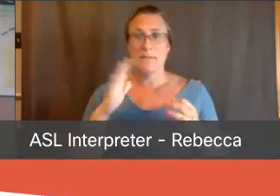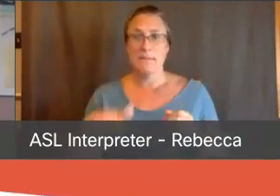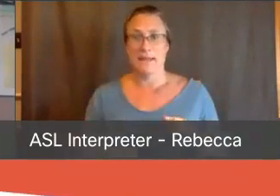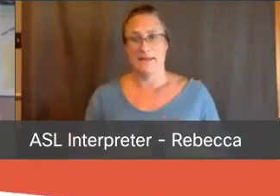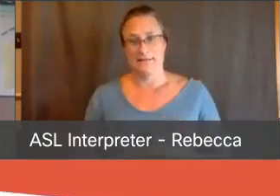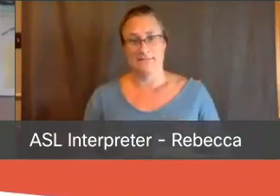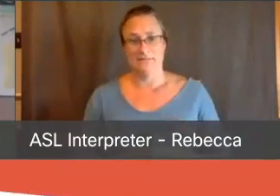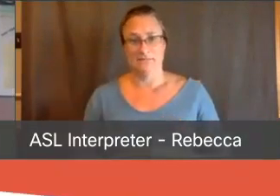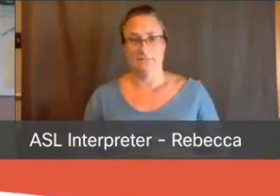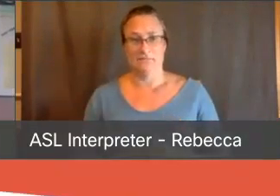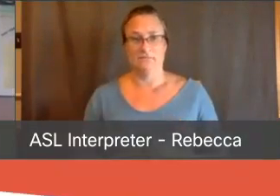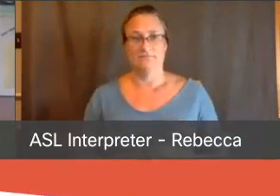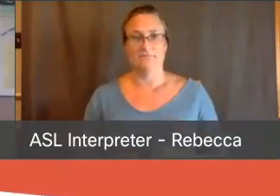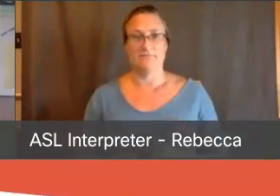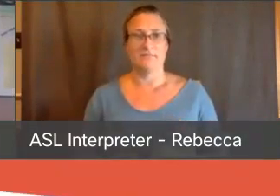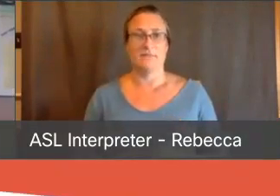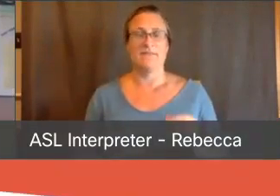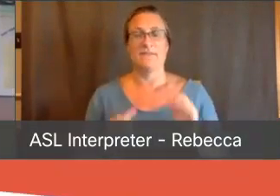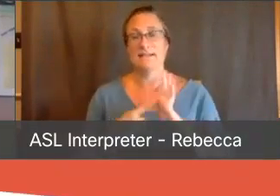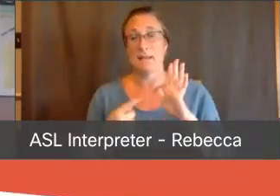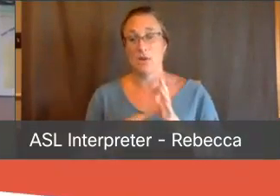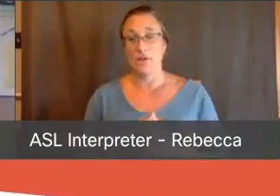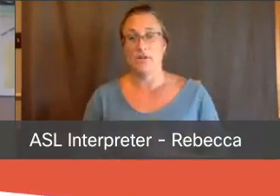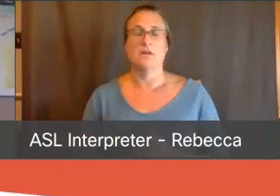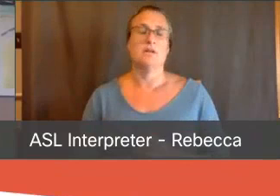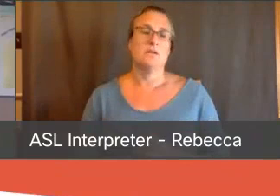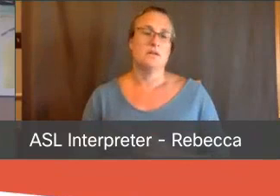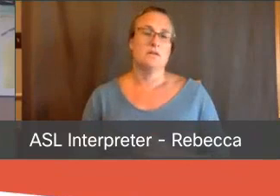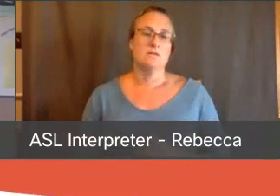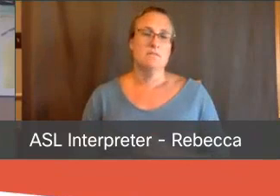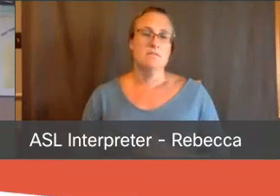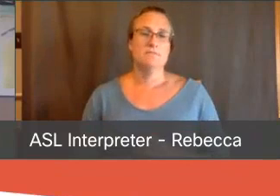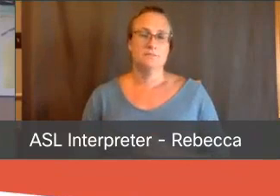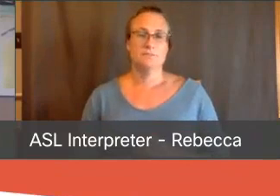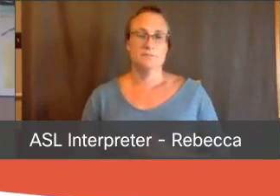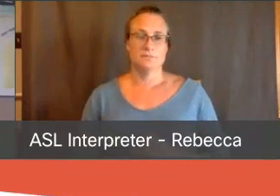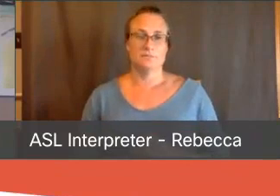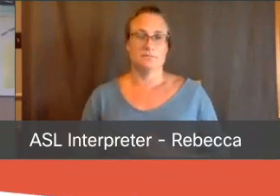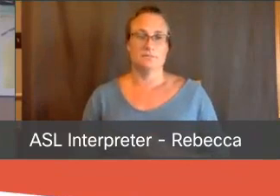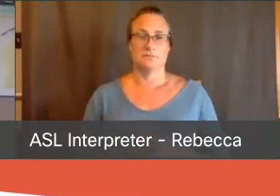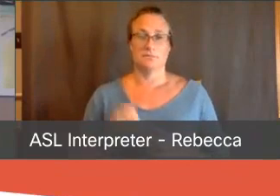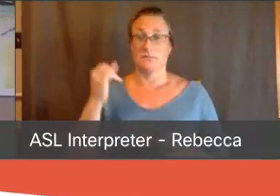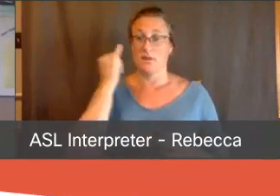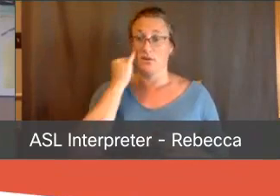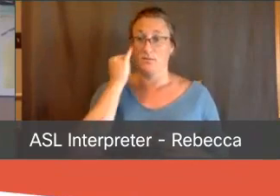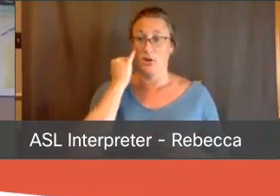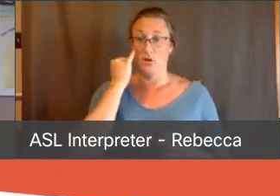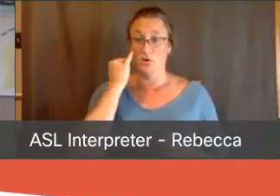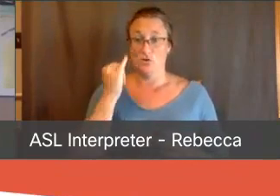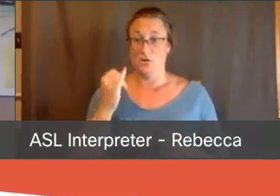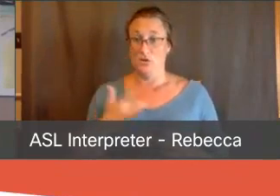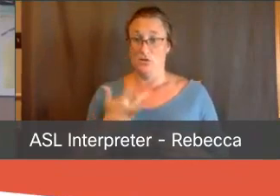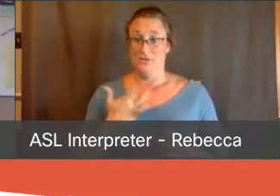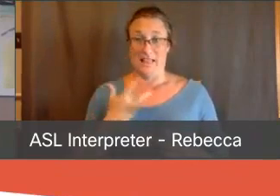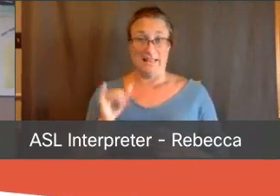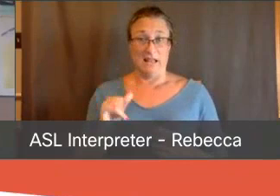So, for example, if we imagine living every moment of our life in this sort of survival mode, and some of us, this might be very